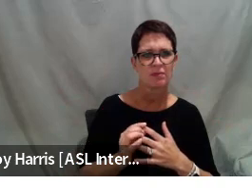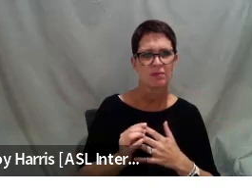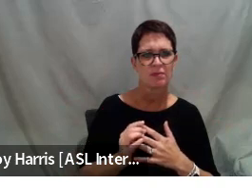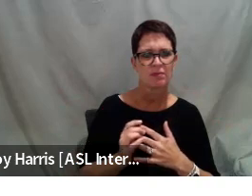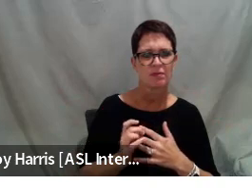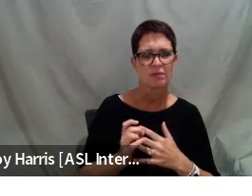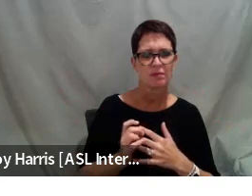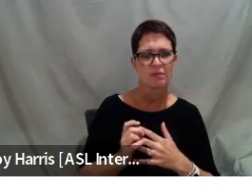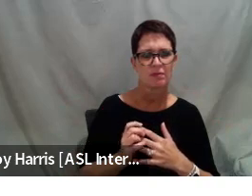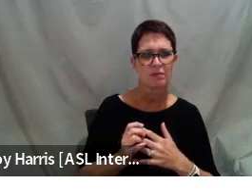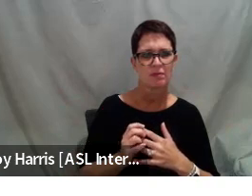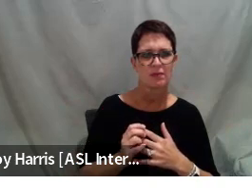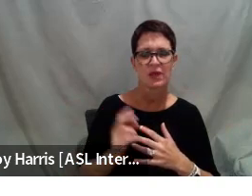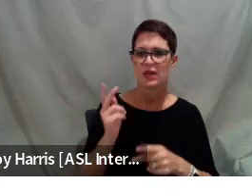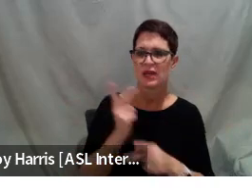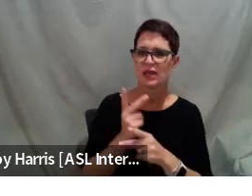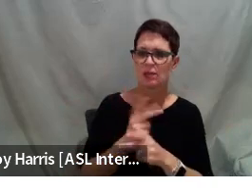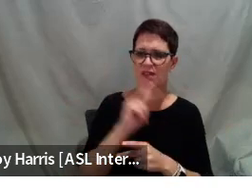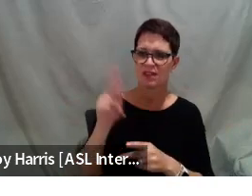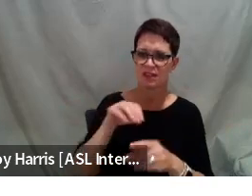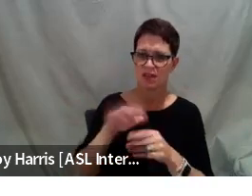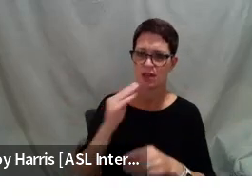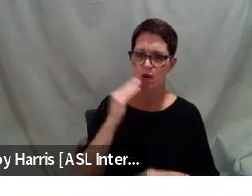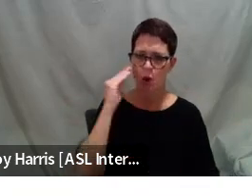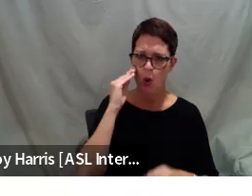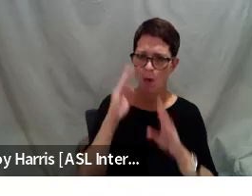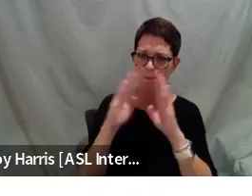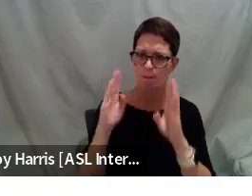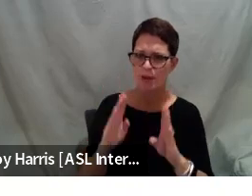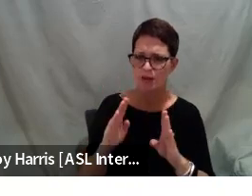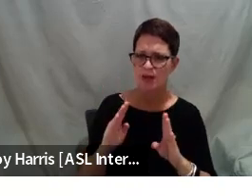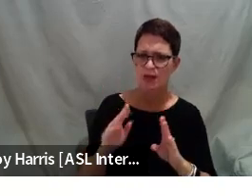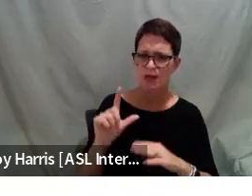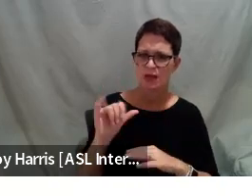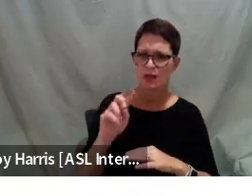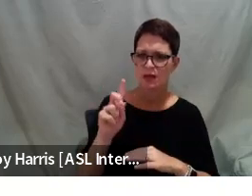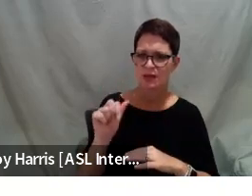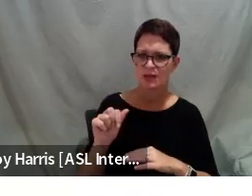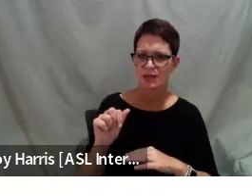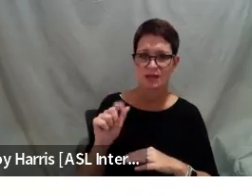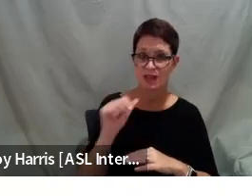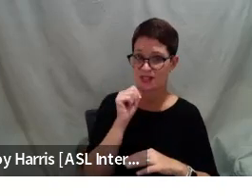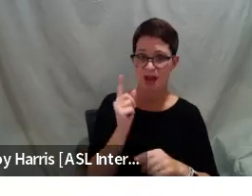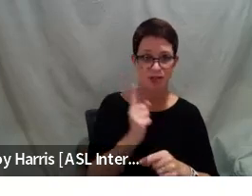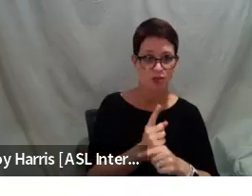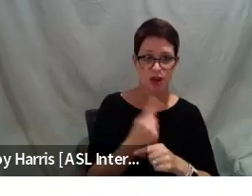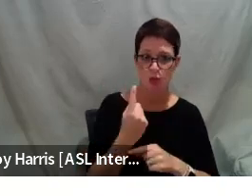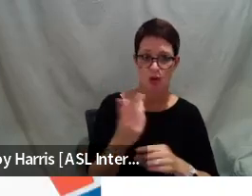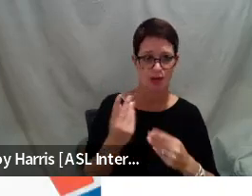The slide right before keeping Philadelphians in their homes. Linda, if that's, you can type to me if that's not the right